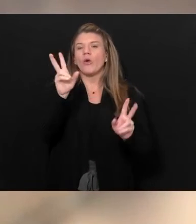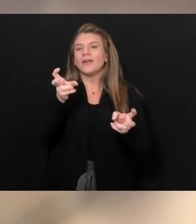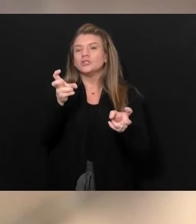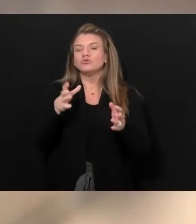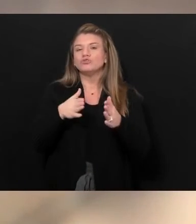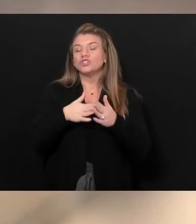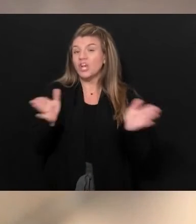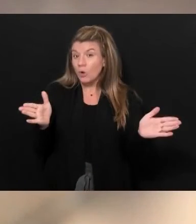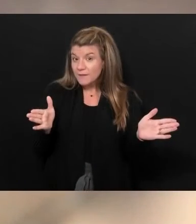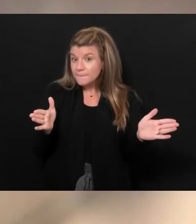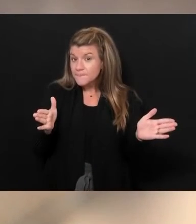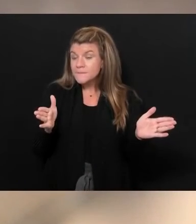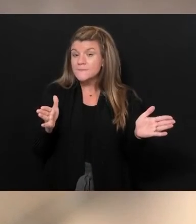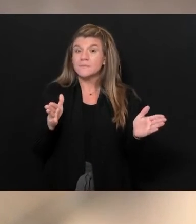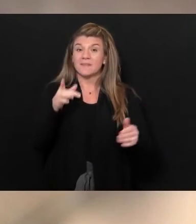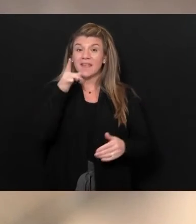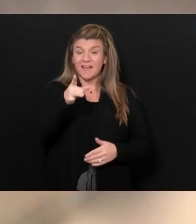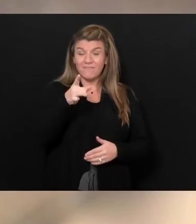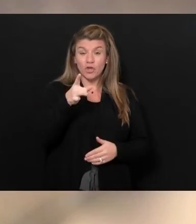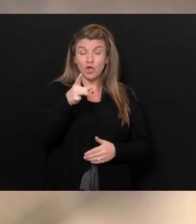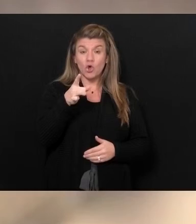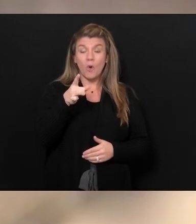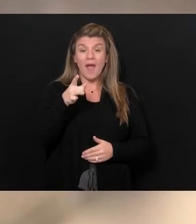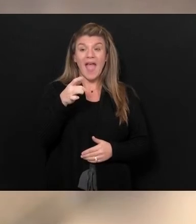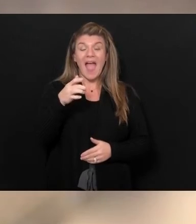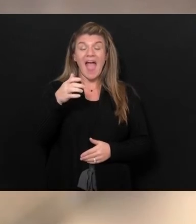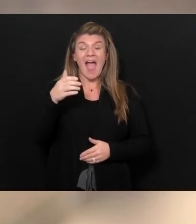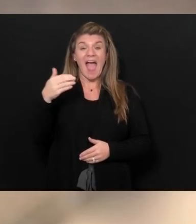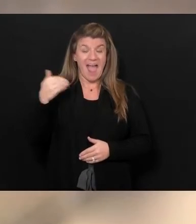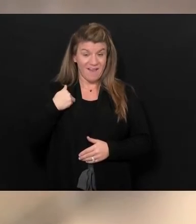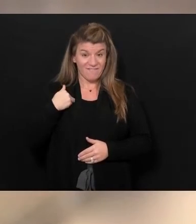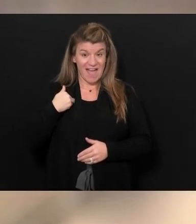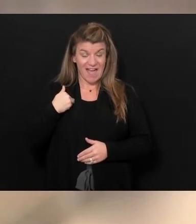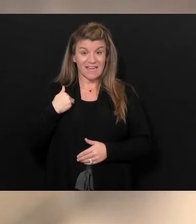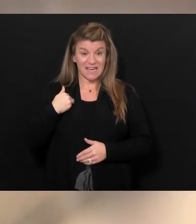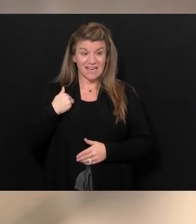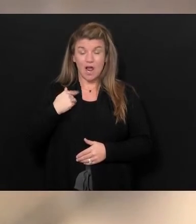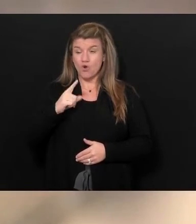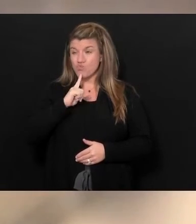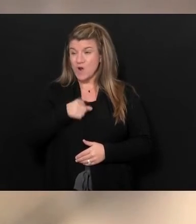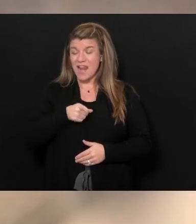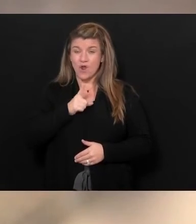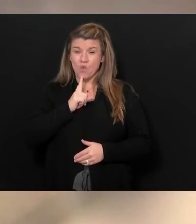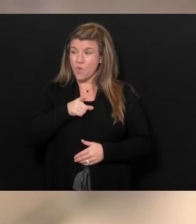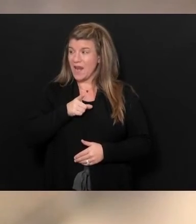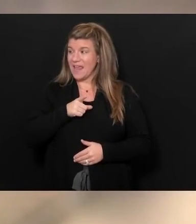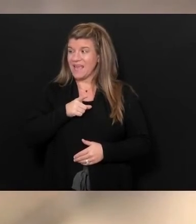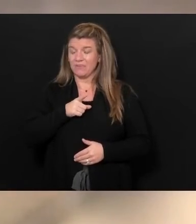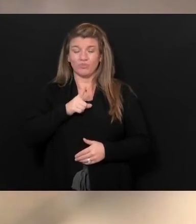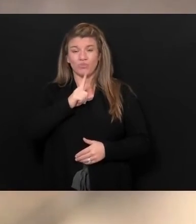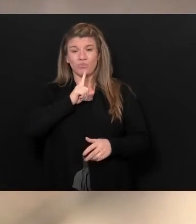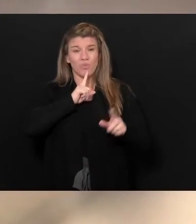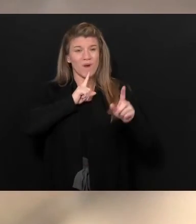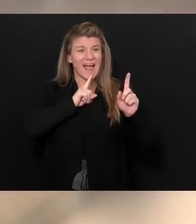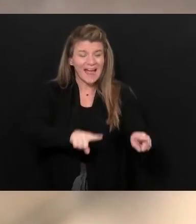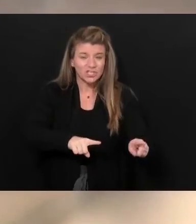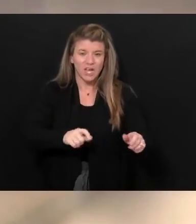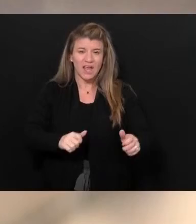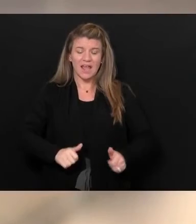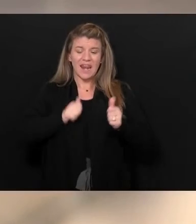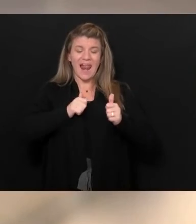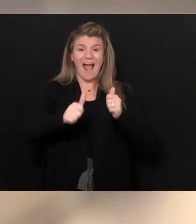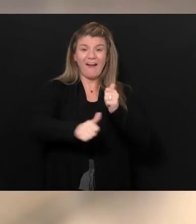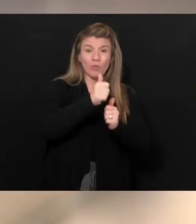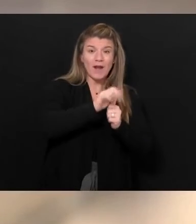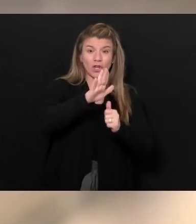generally, David, is if you have had a really, really bad reaction, a life-threatening reaction where your eyes